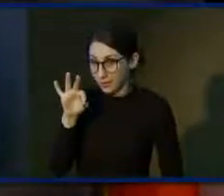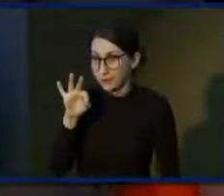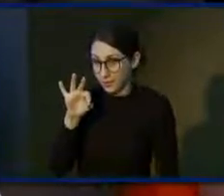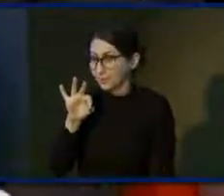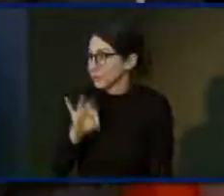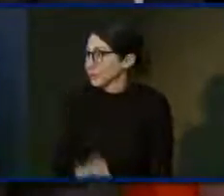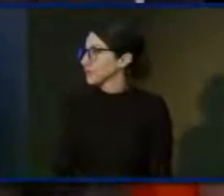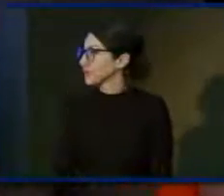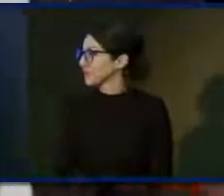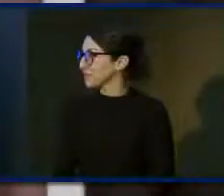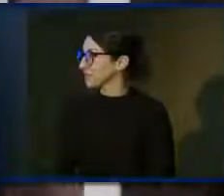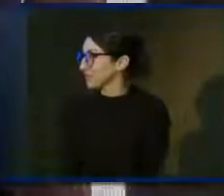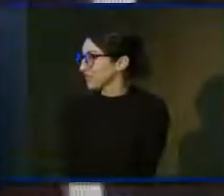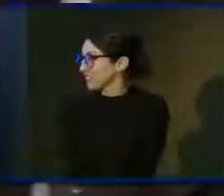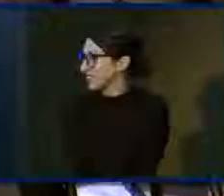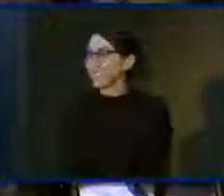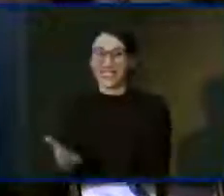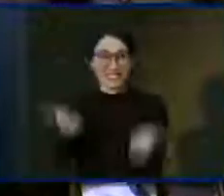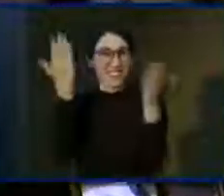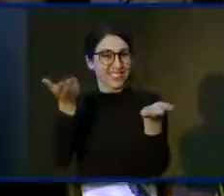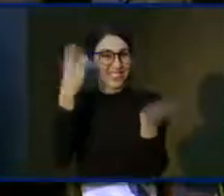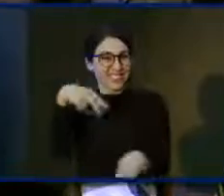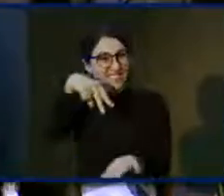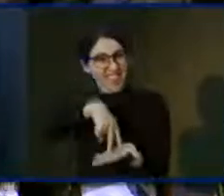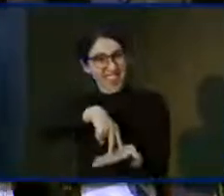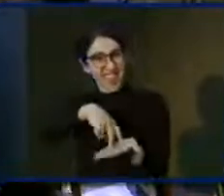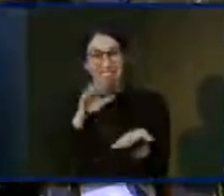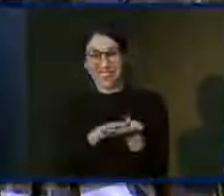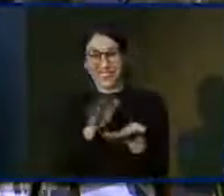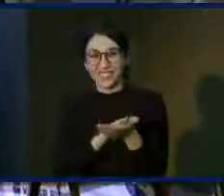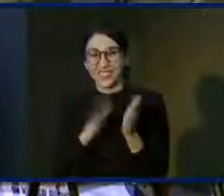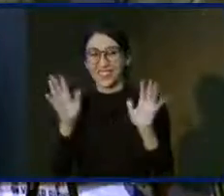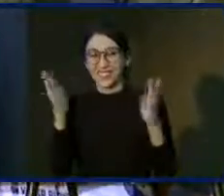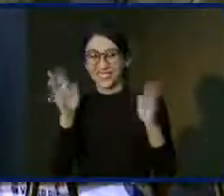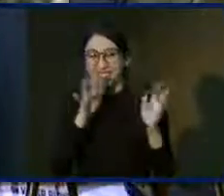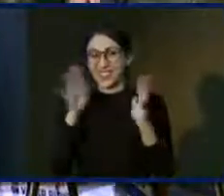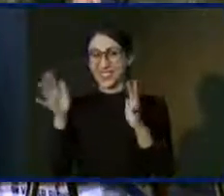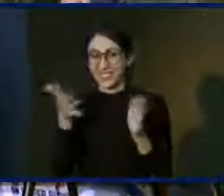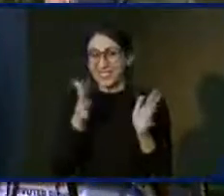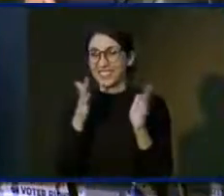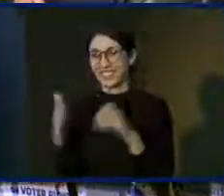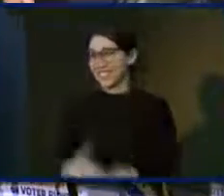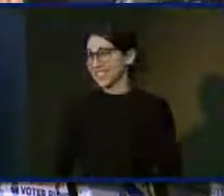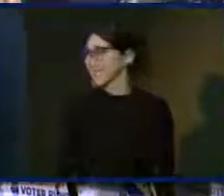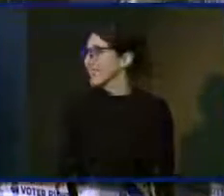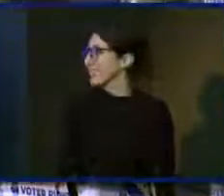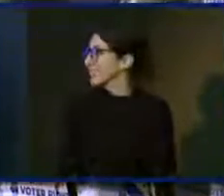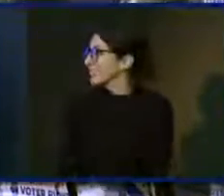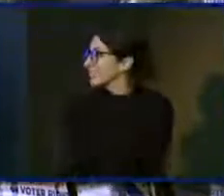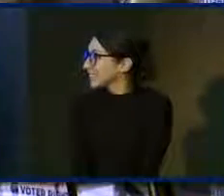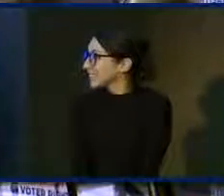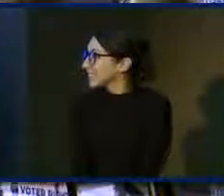Yes, on your feet. Thank you. Oh, you sit right there. All right.